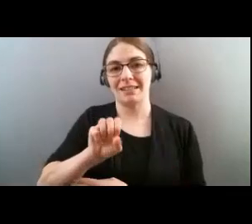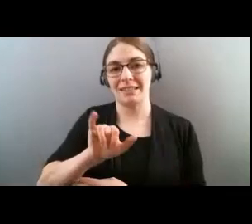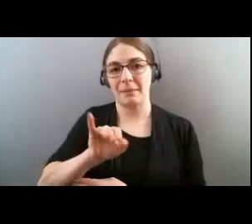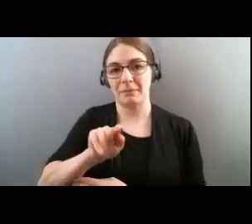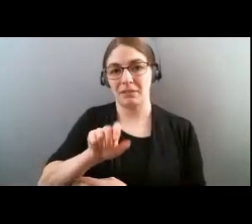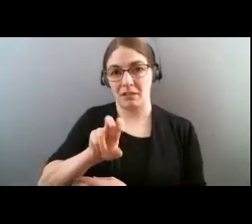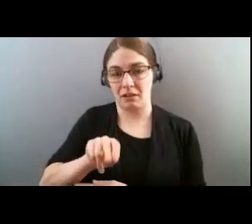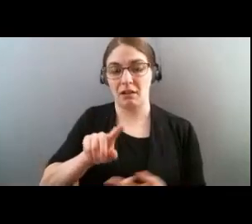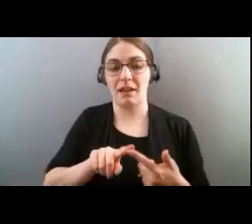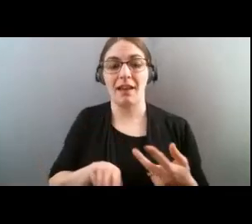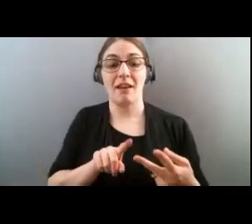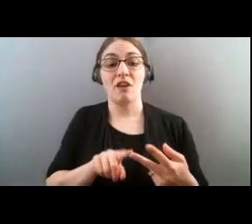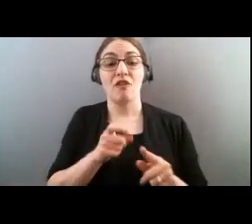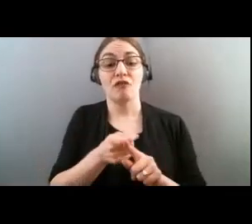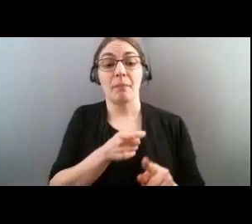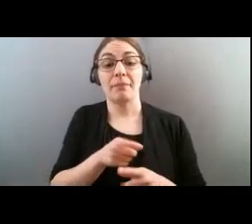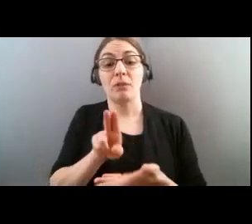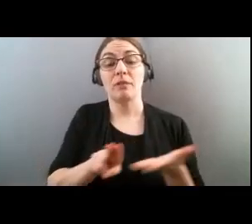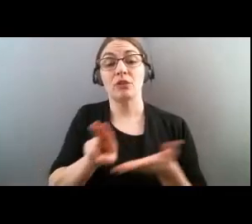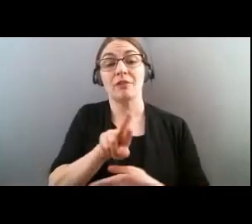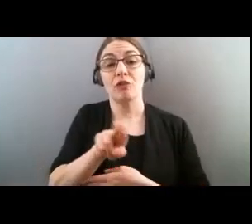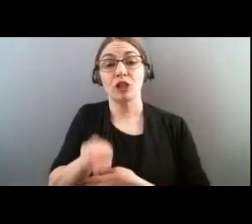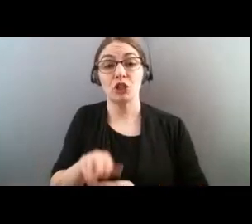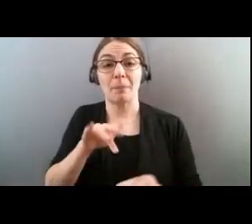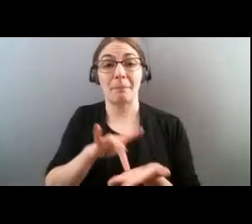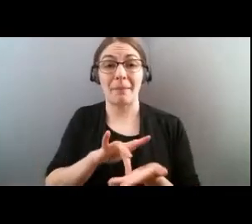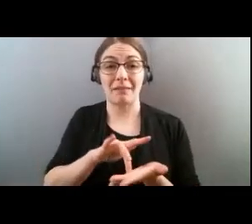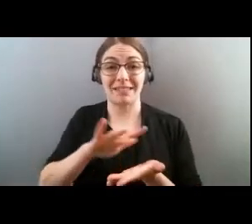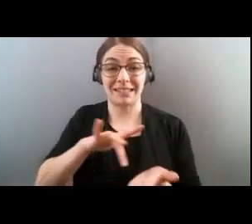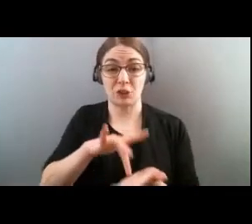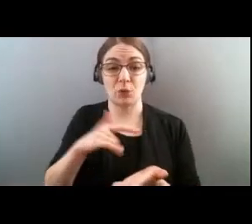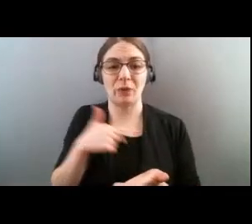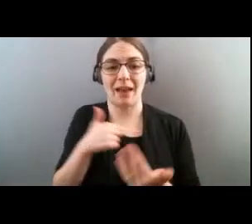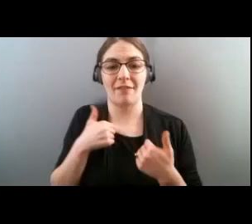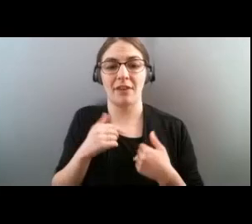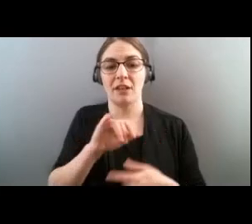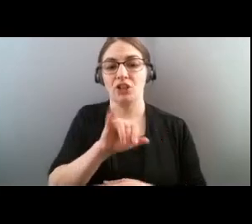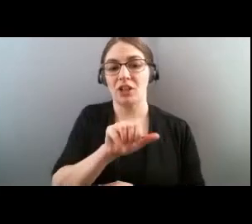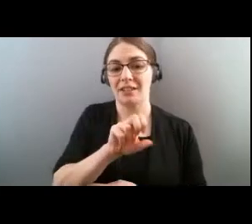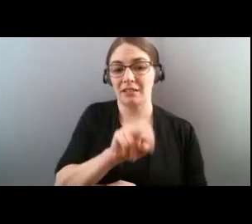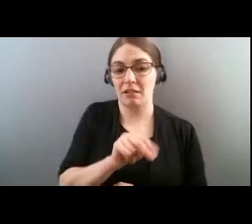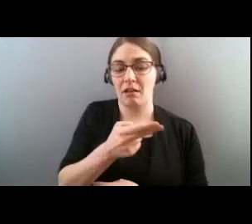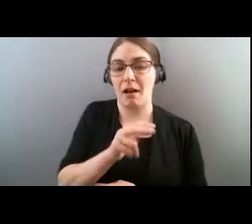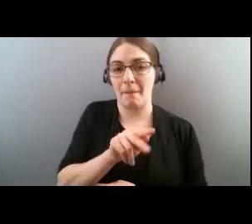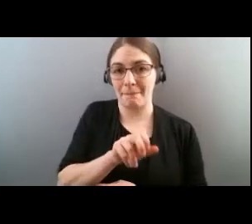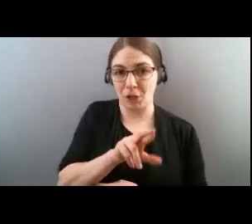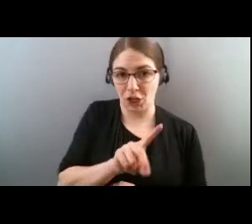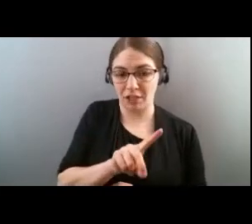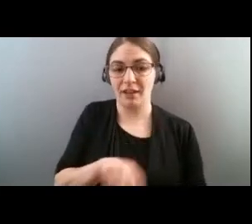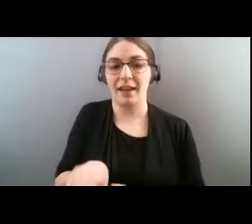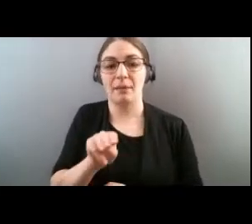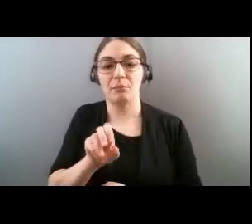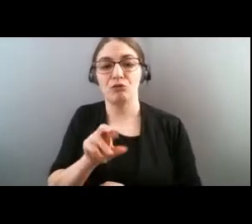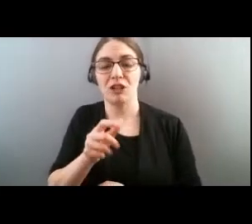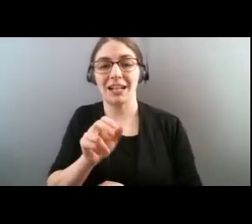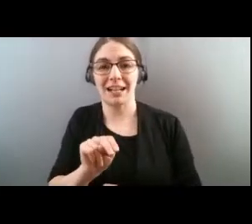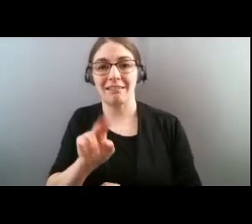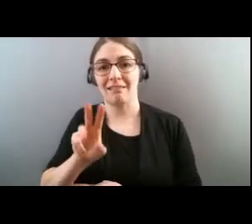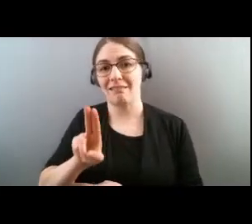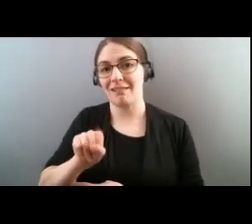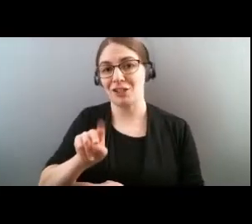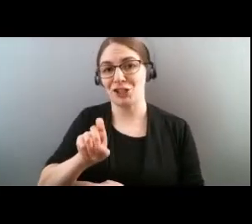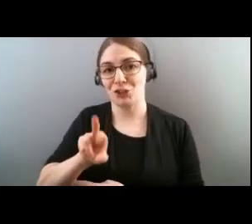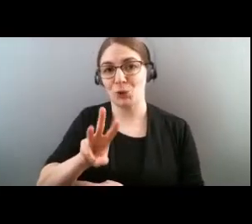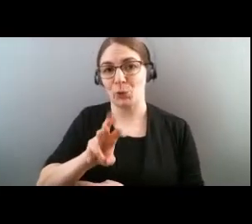the University of Rochester Medical Center, we have Jason Haber and Morgan Underwood. Thank you all from